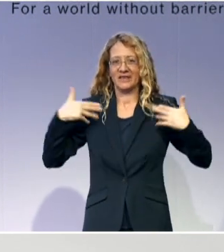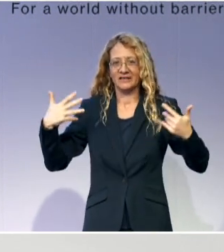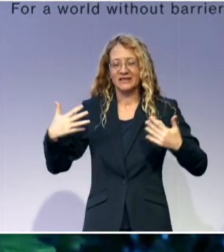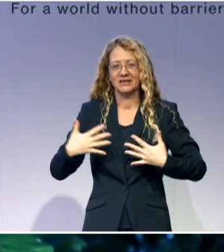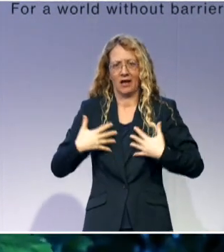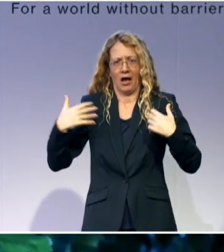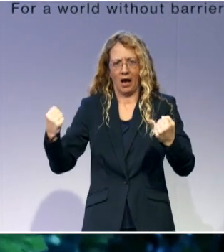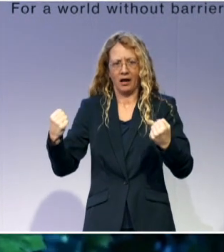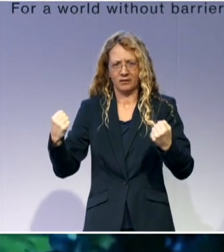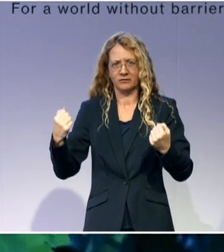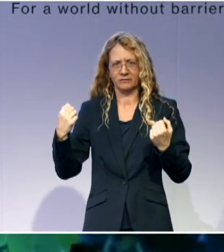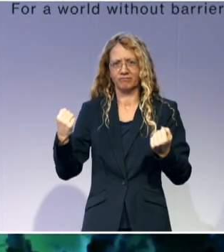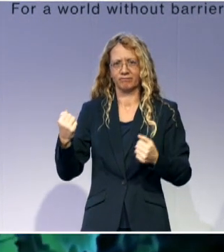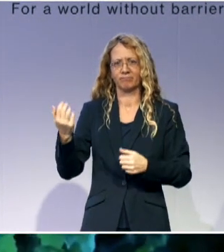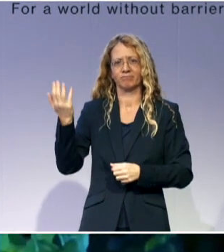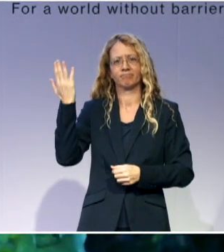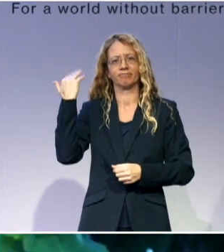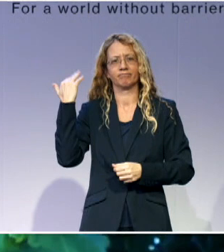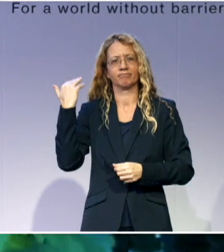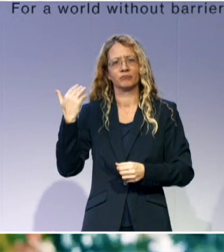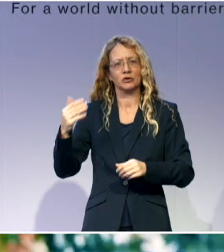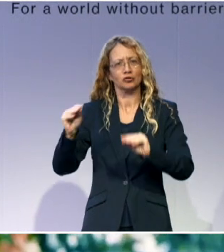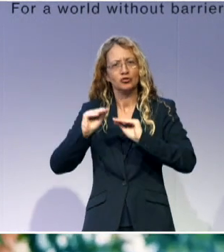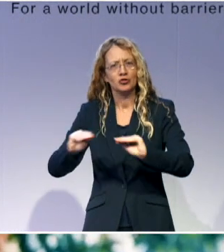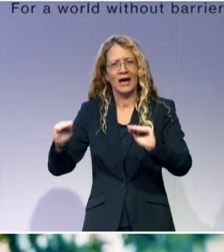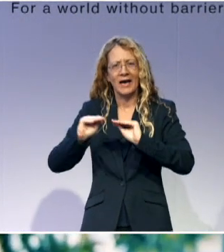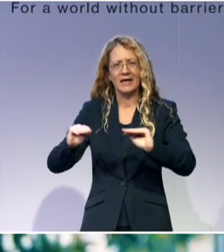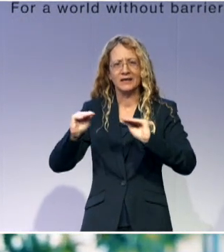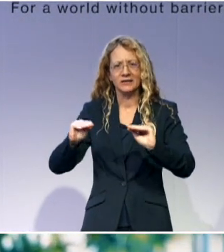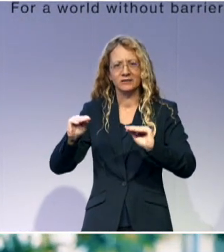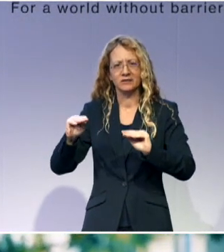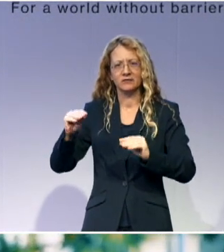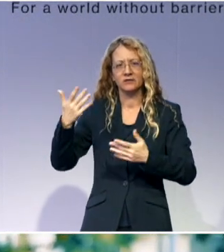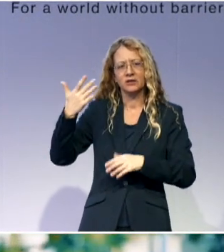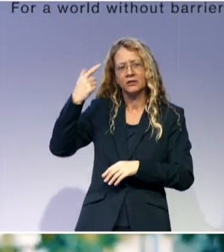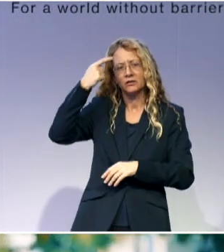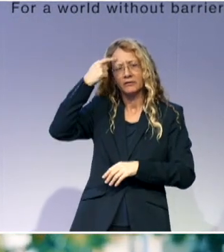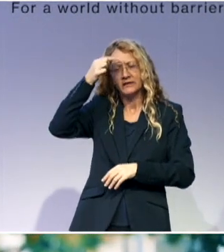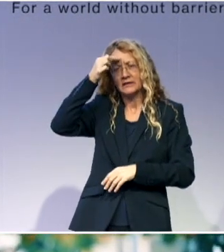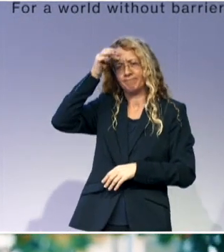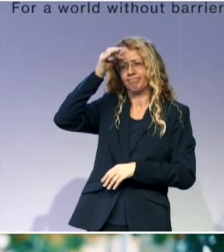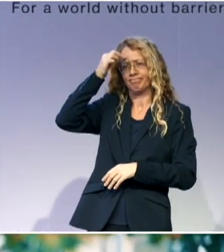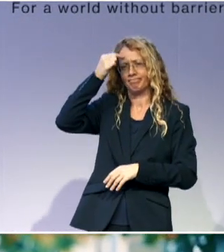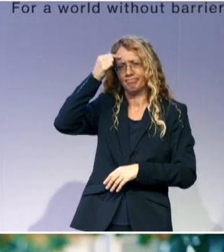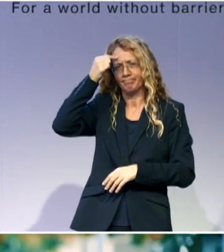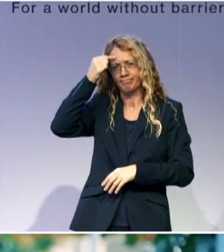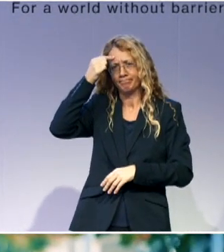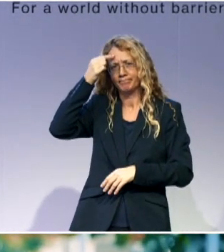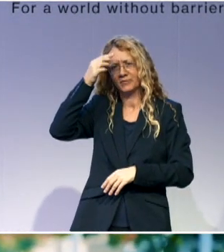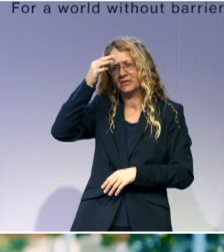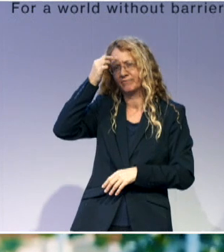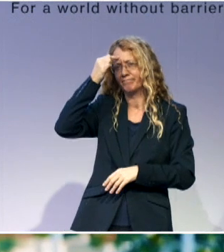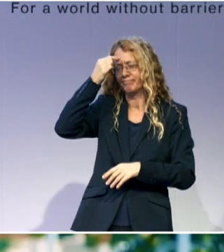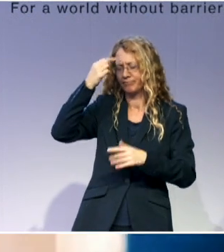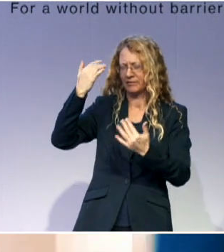participant. Enosh has developed training on trauma and a housing model to support women with psychosocial disabilities